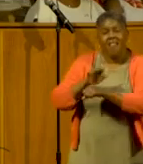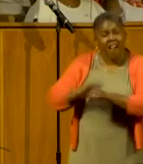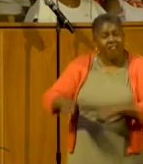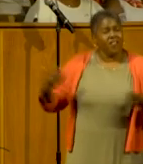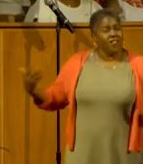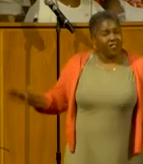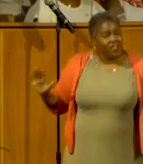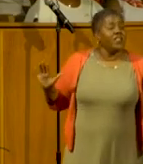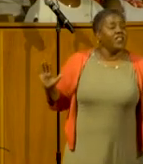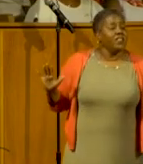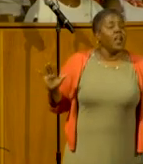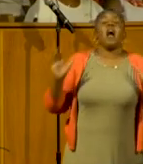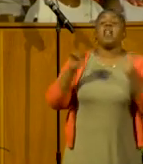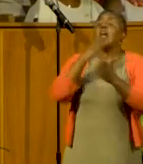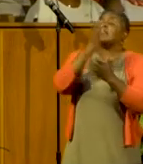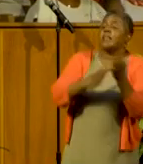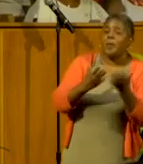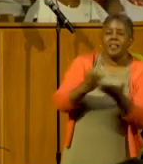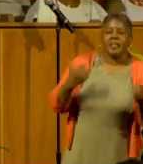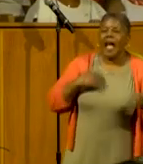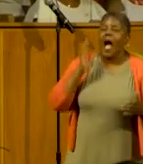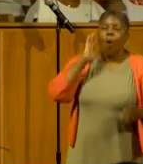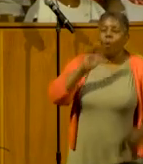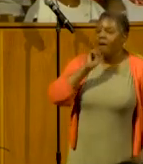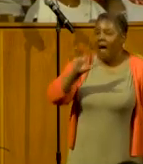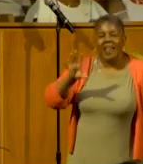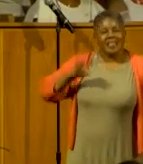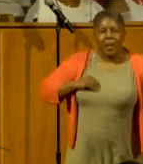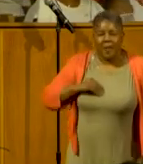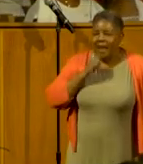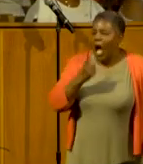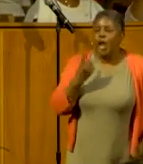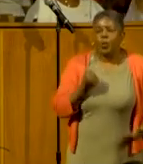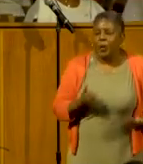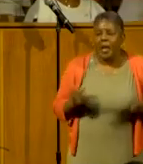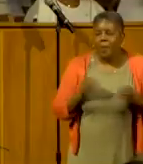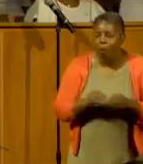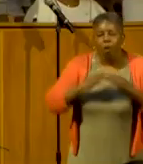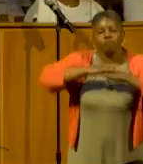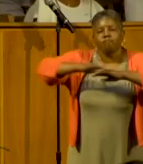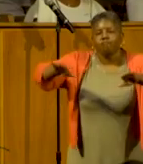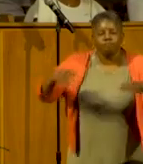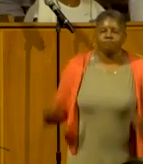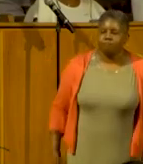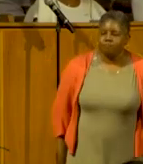is enough. There's some things I'm just not gonna do anymore.